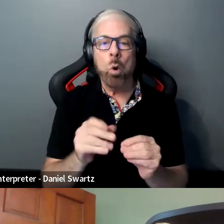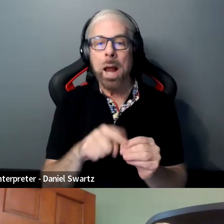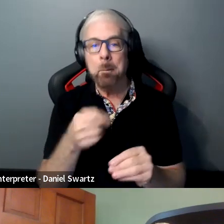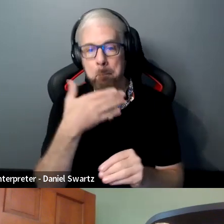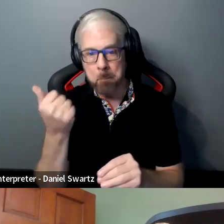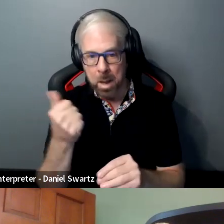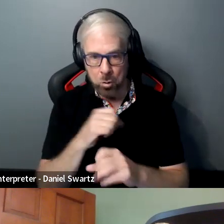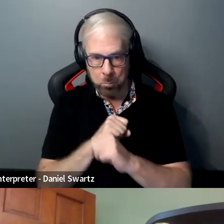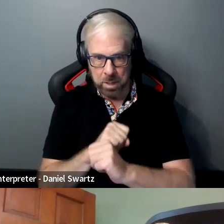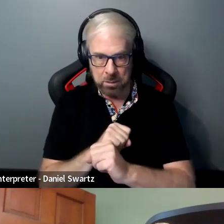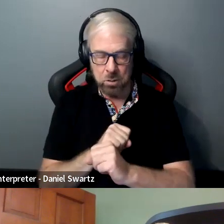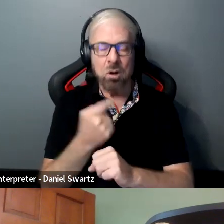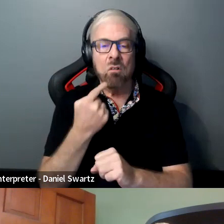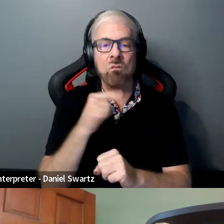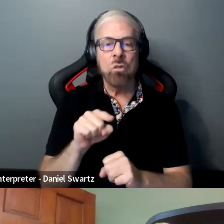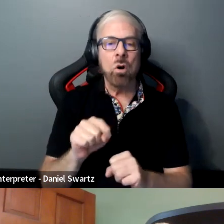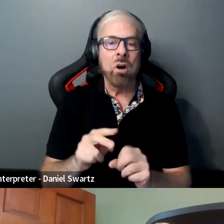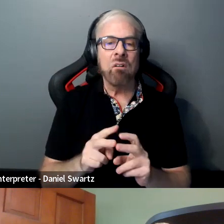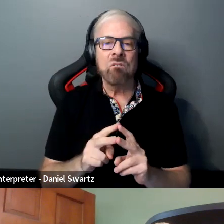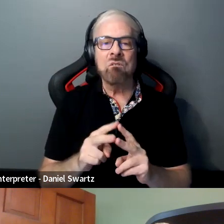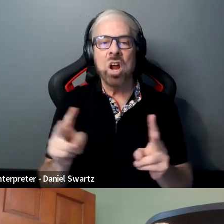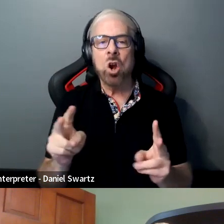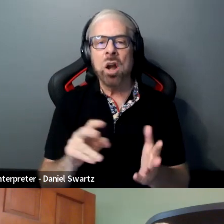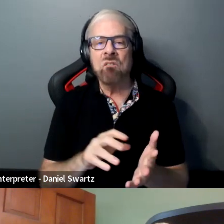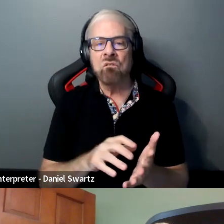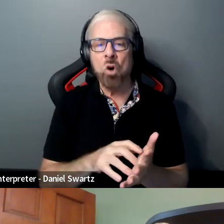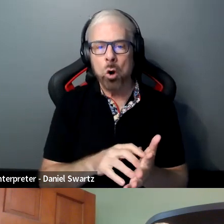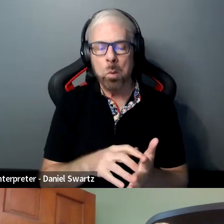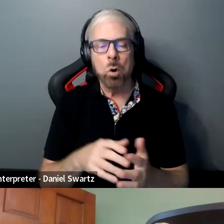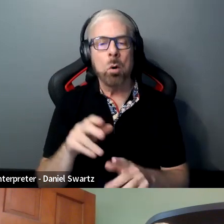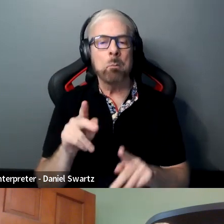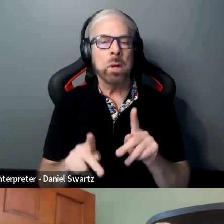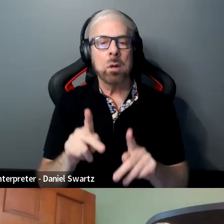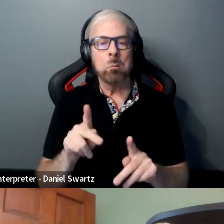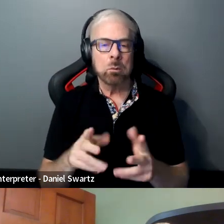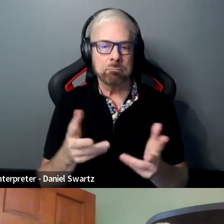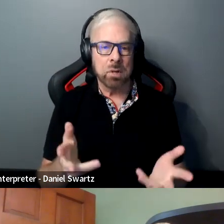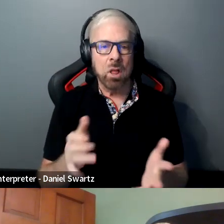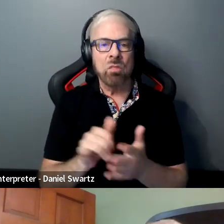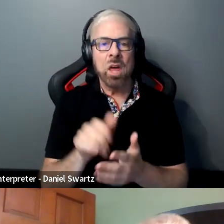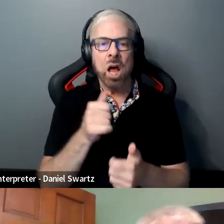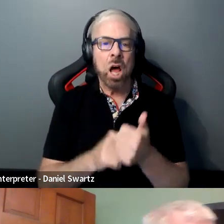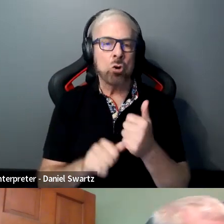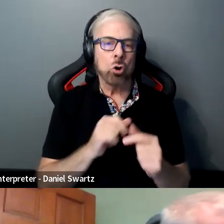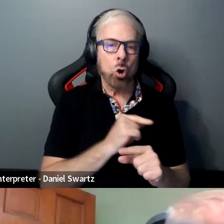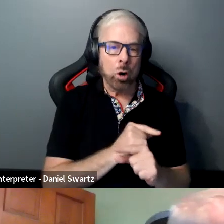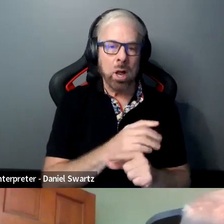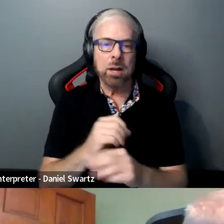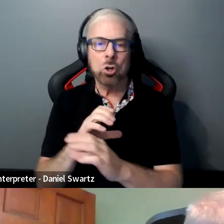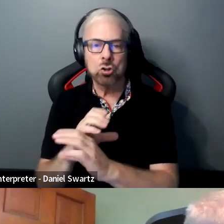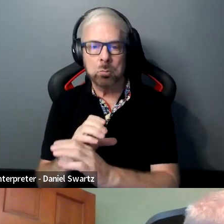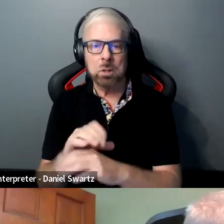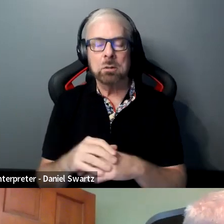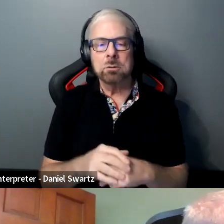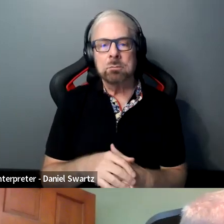protection for the very vulnerable persons that were that are under guardianship and